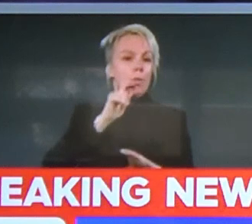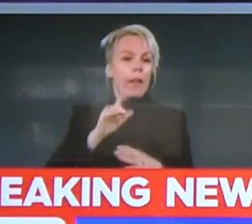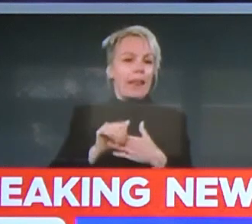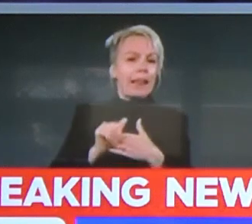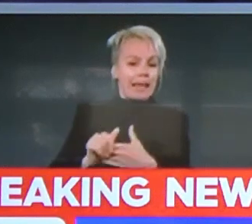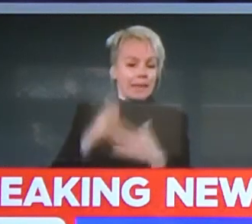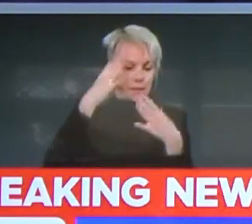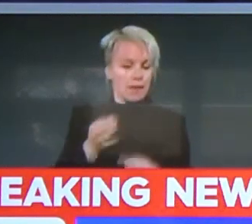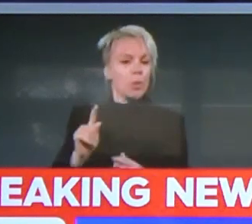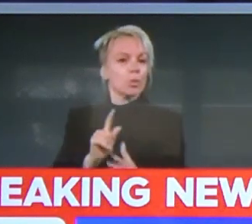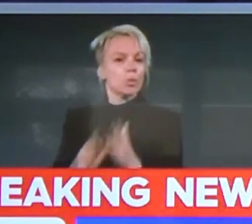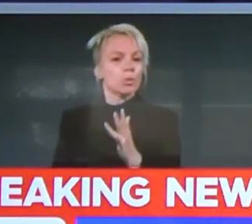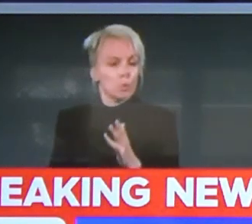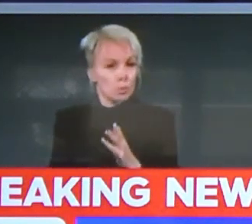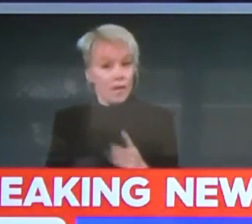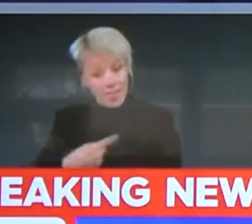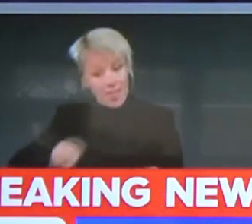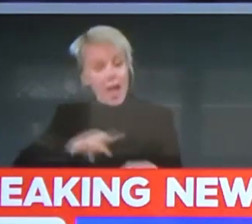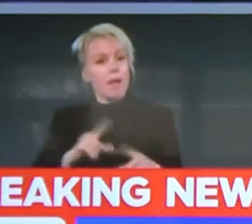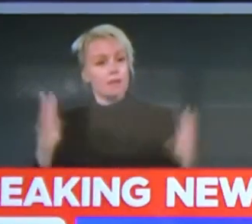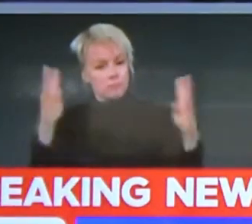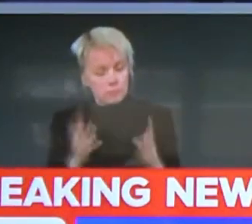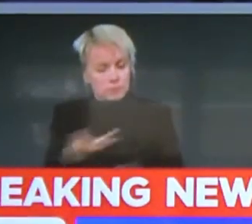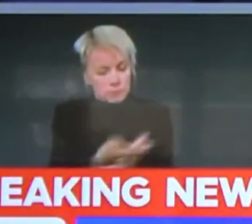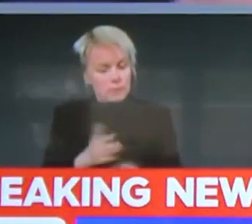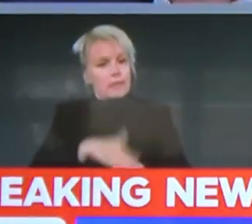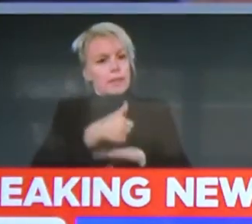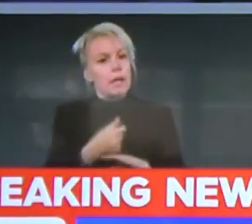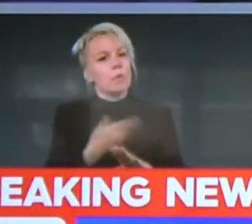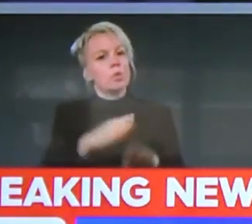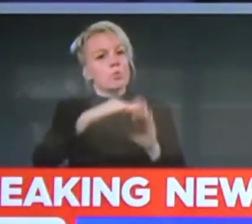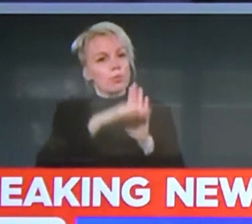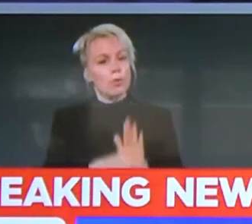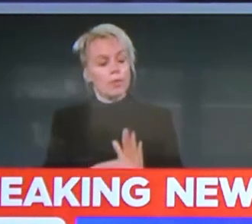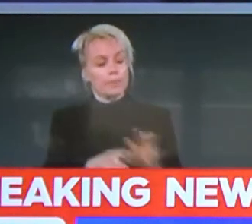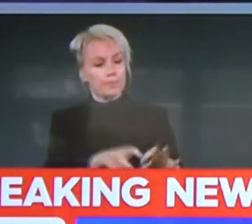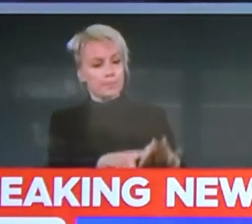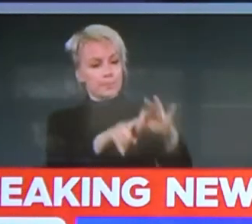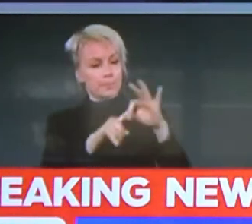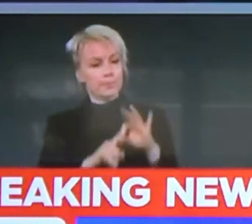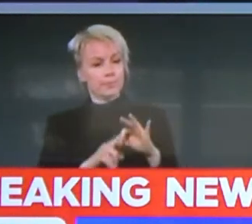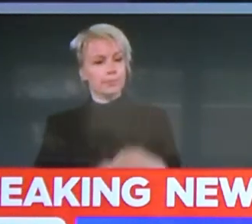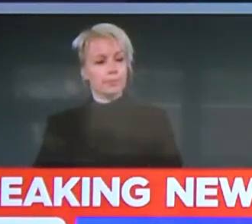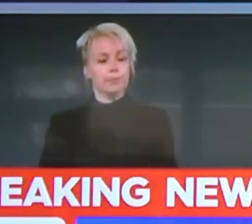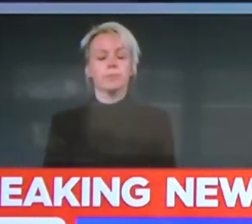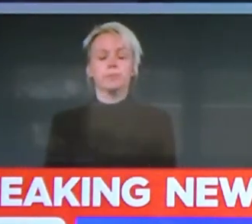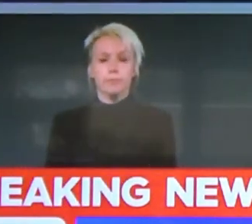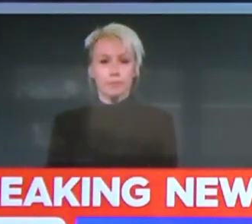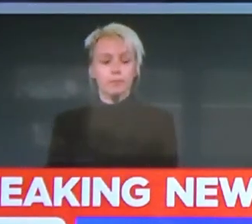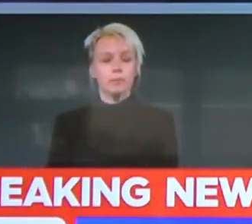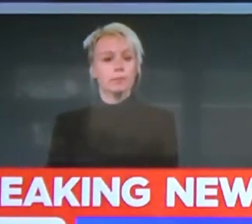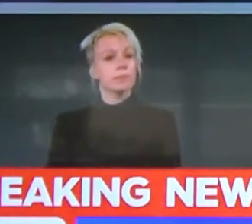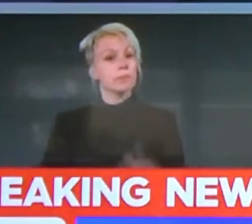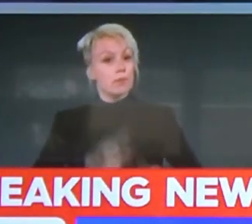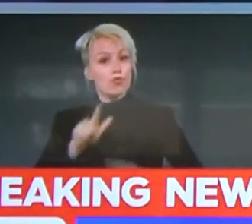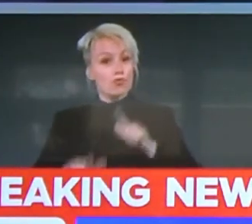and so they are coming together and setting these in place. Brett, and then over the back. Just to clarify, when the travel ban kicks